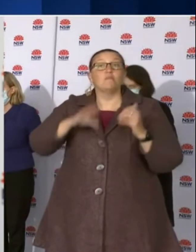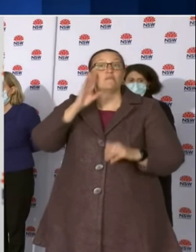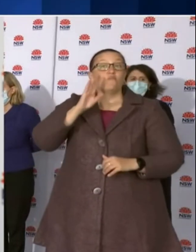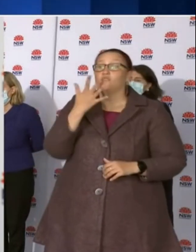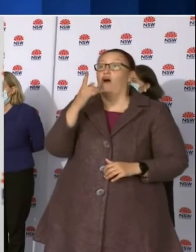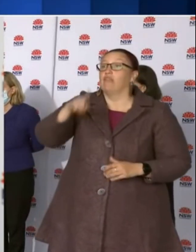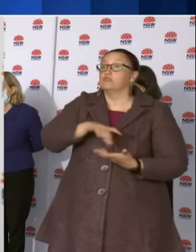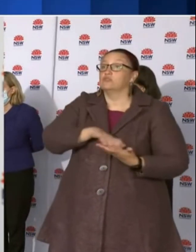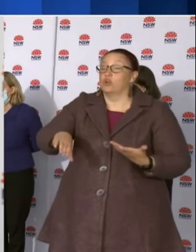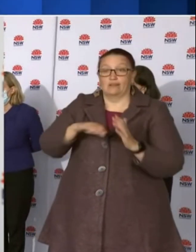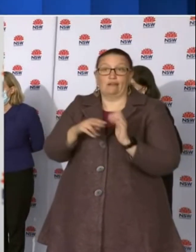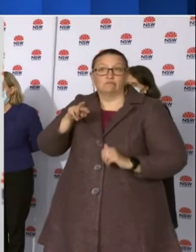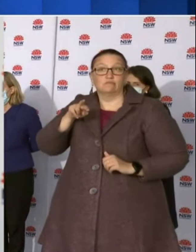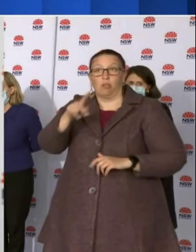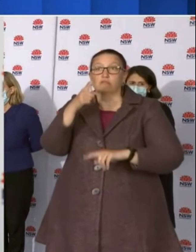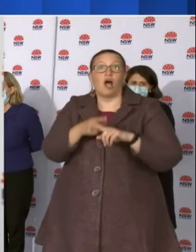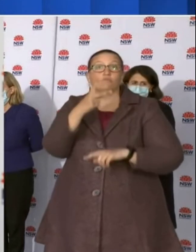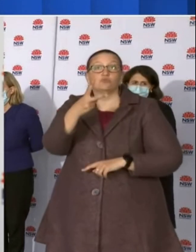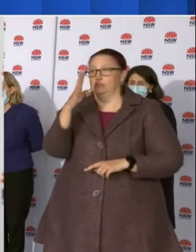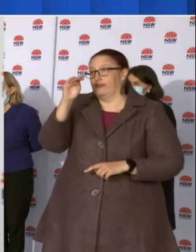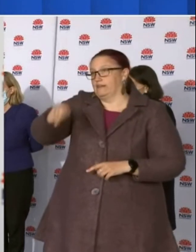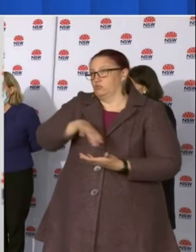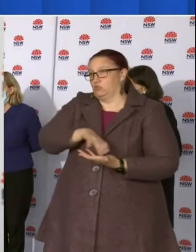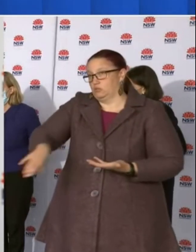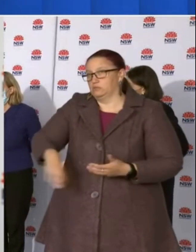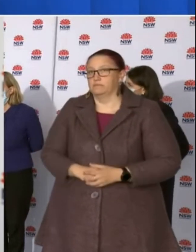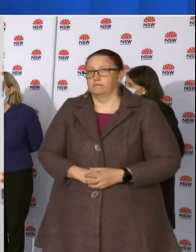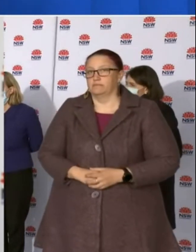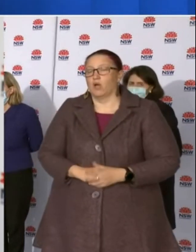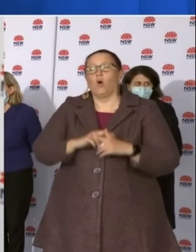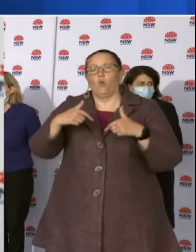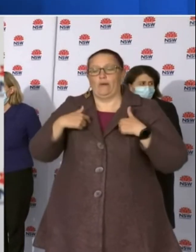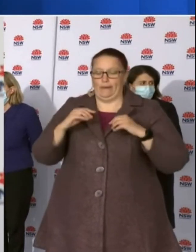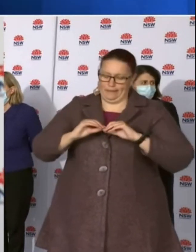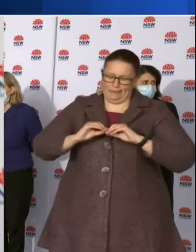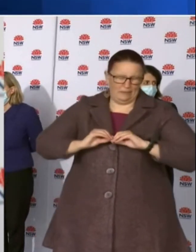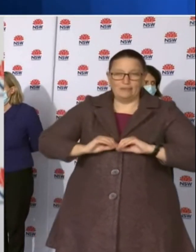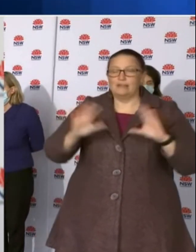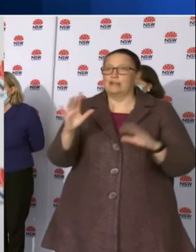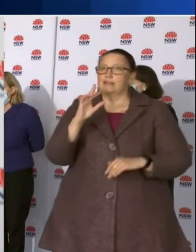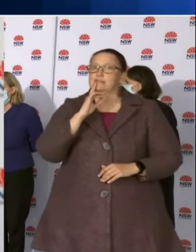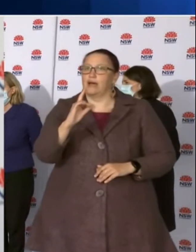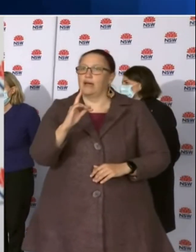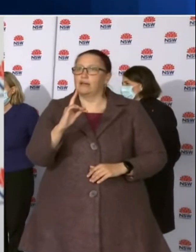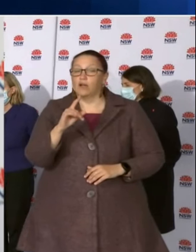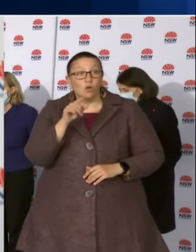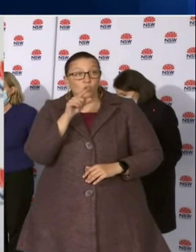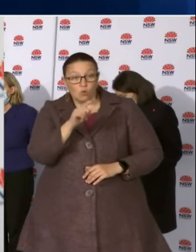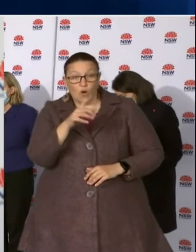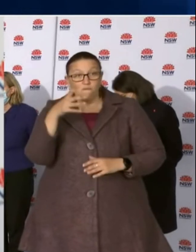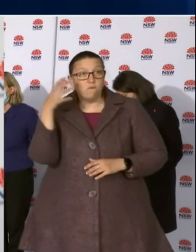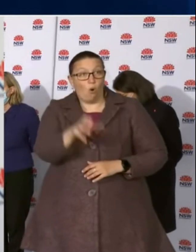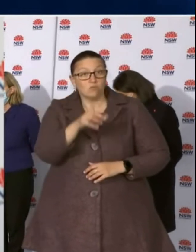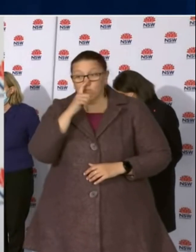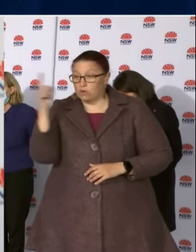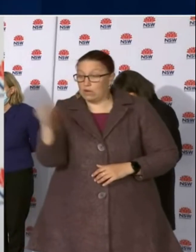around is what allows the virus to move around. So we're trying to do everything we can to assist our community to not have to